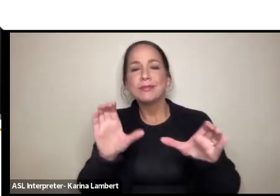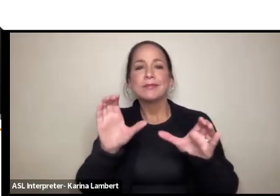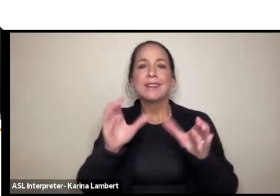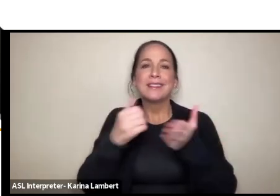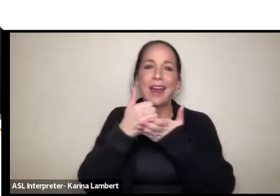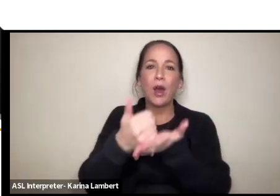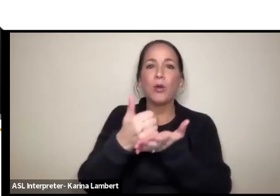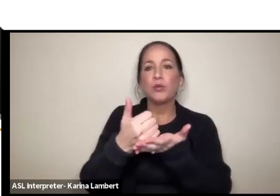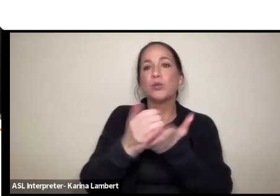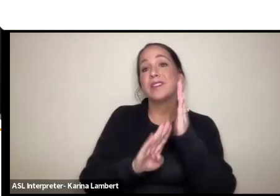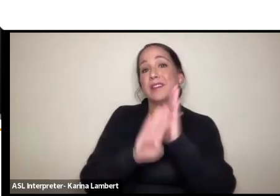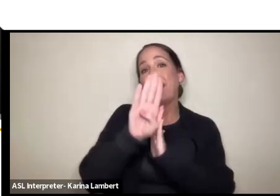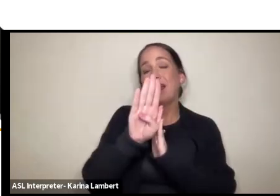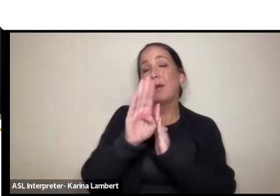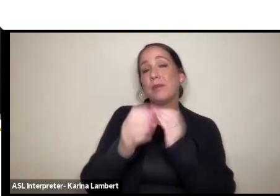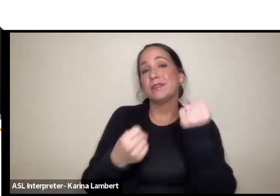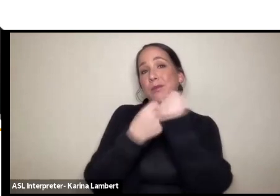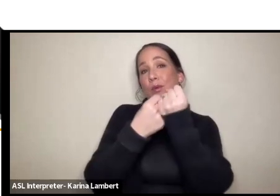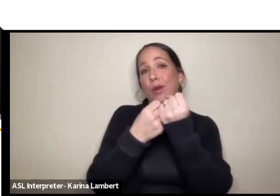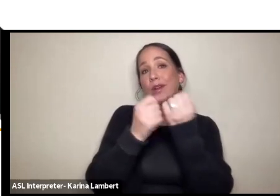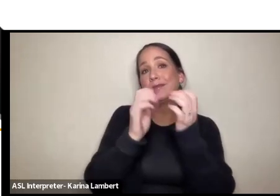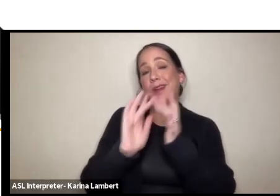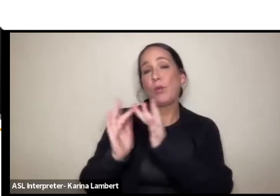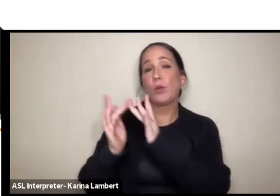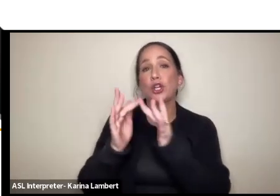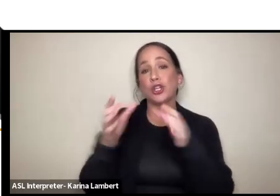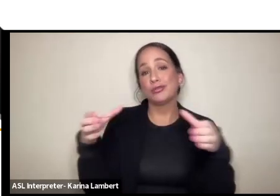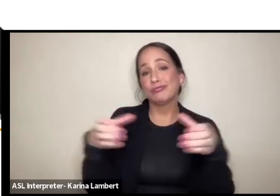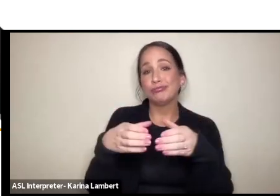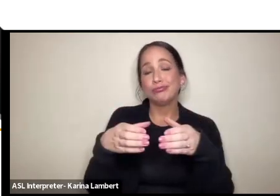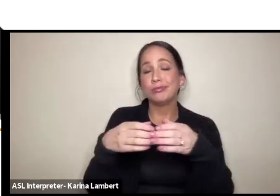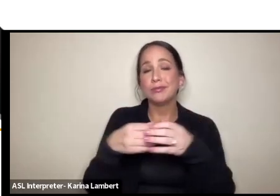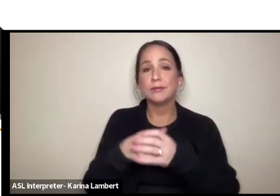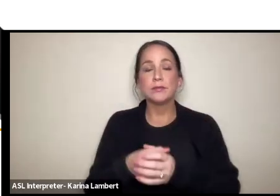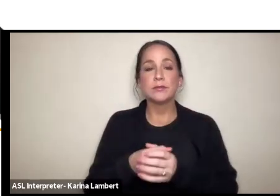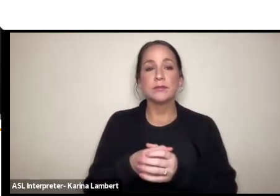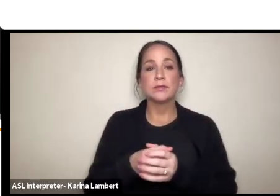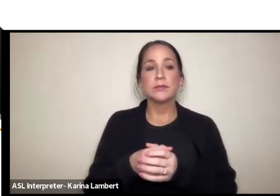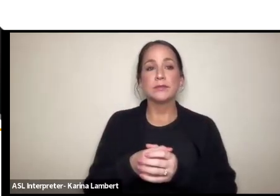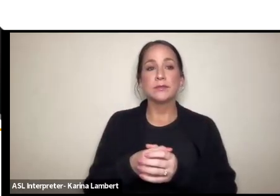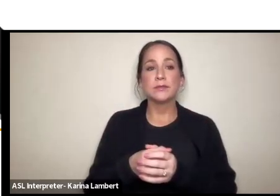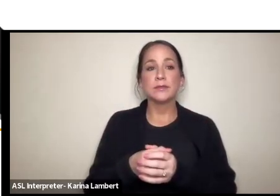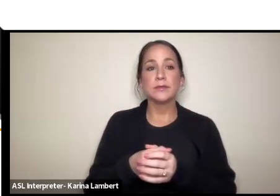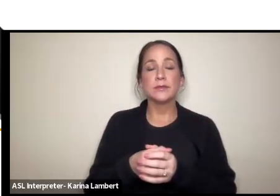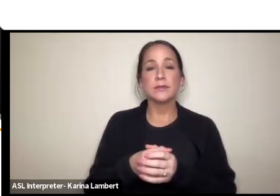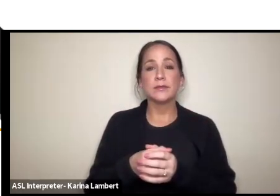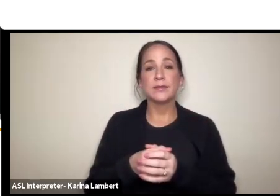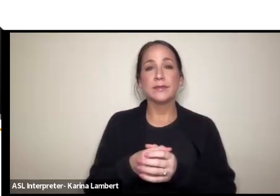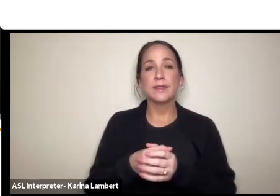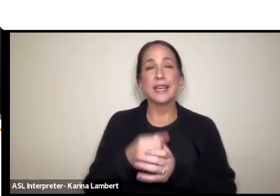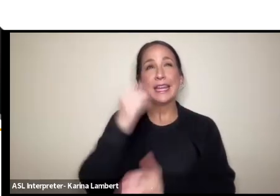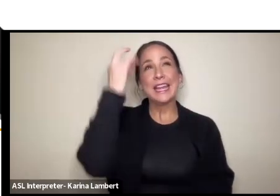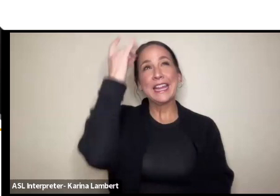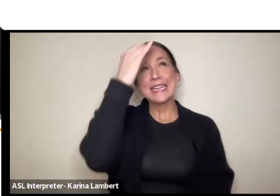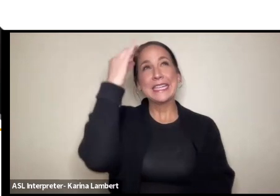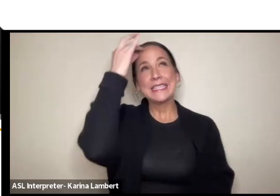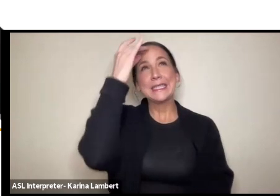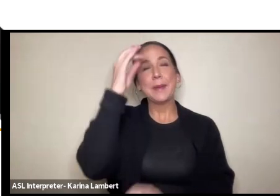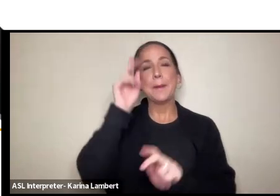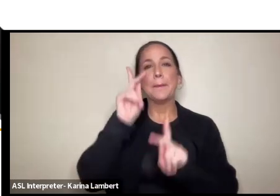develop that support network. And when you think about that network, think about